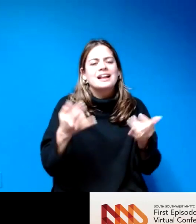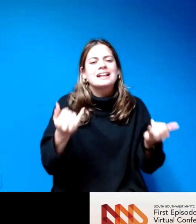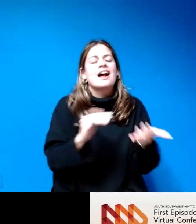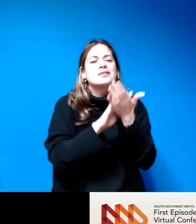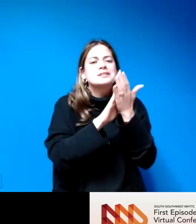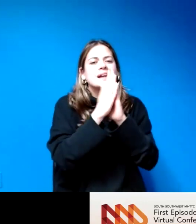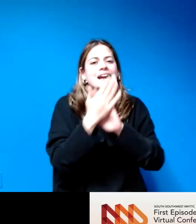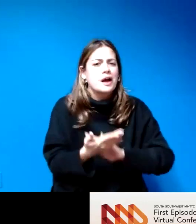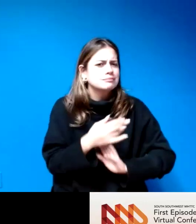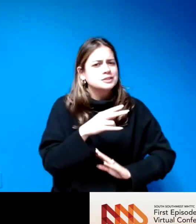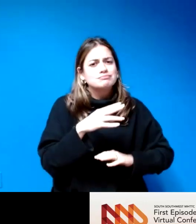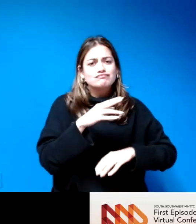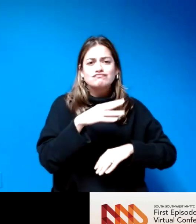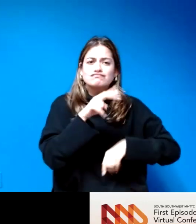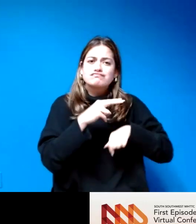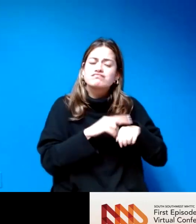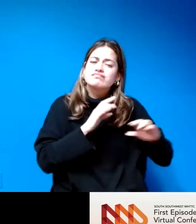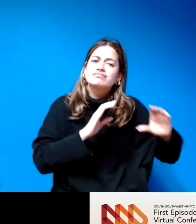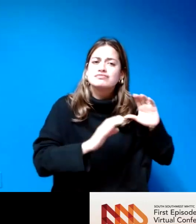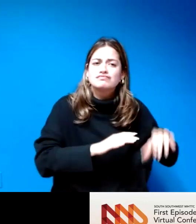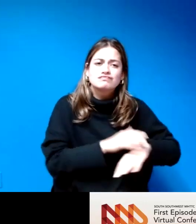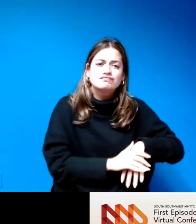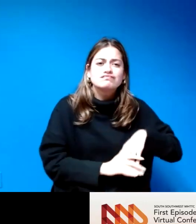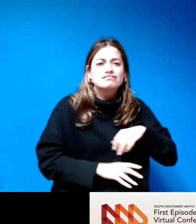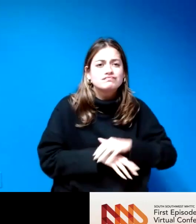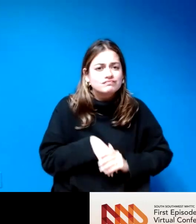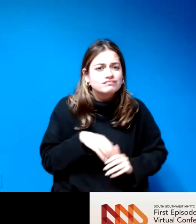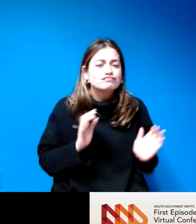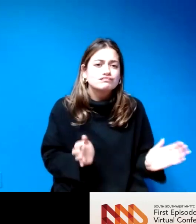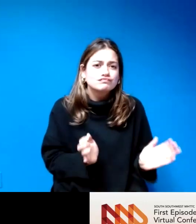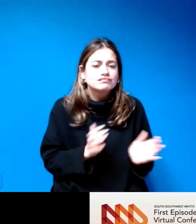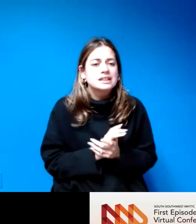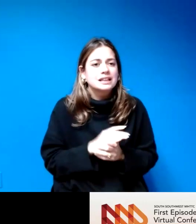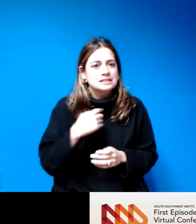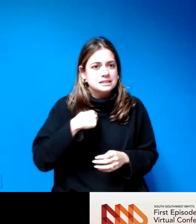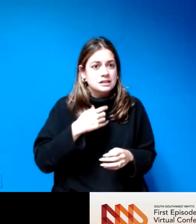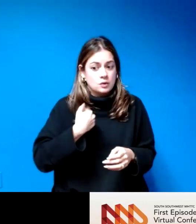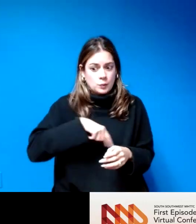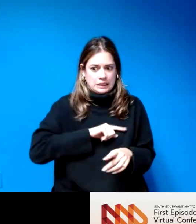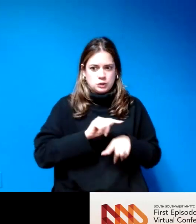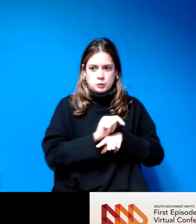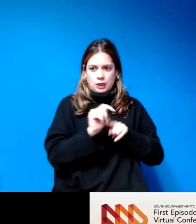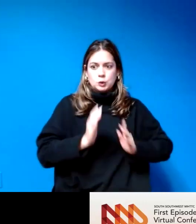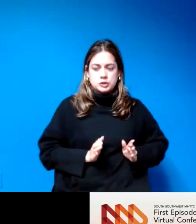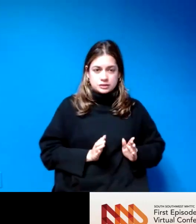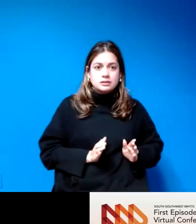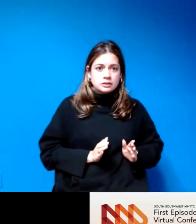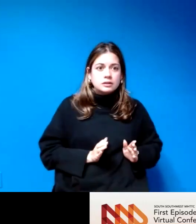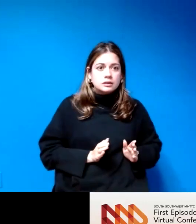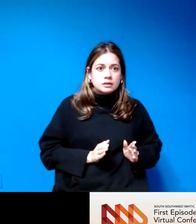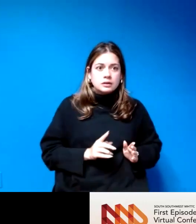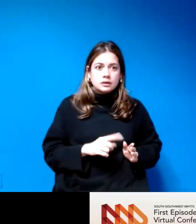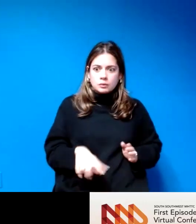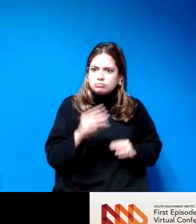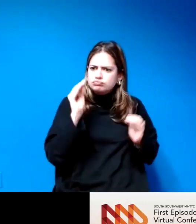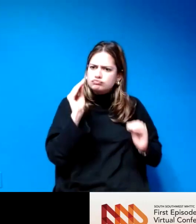more natural conversation for us. And it's important that we, the trainers, you know, people who are the core